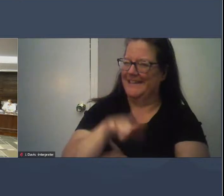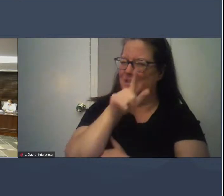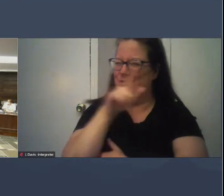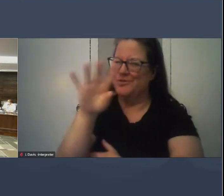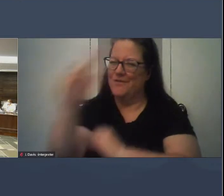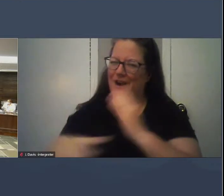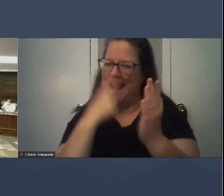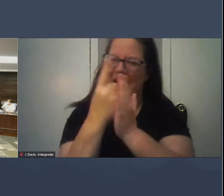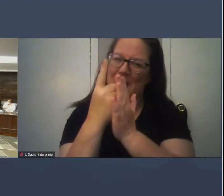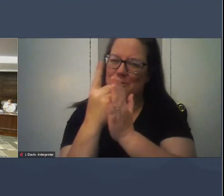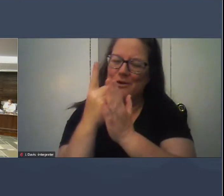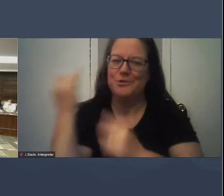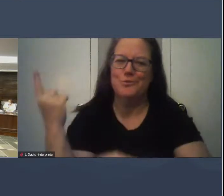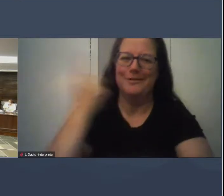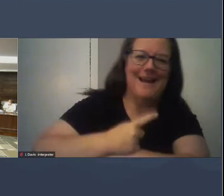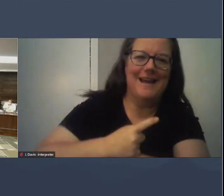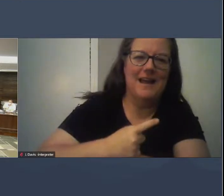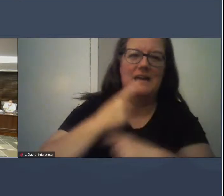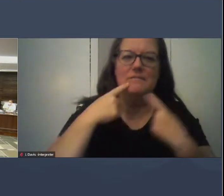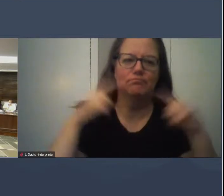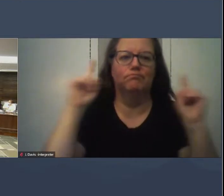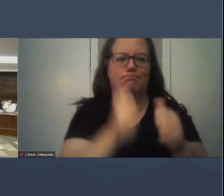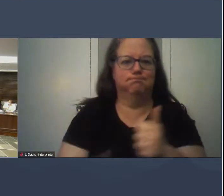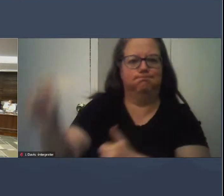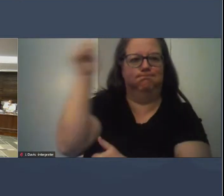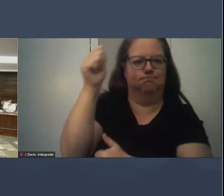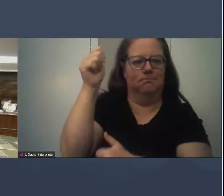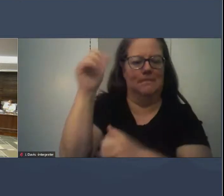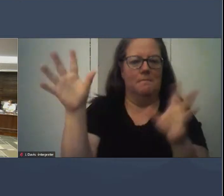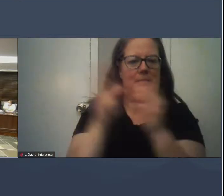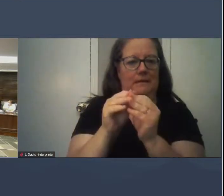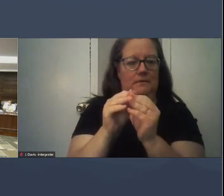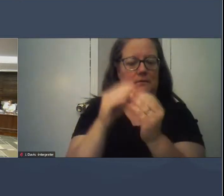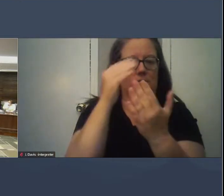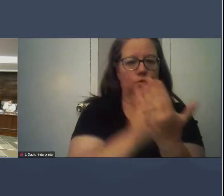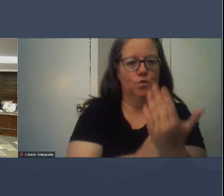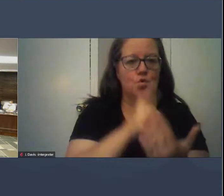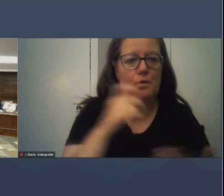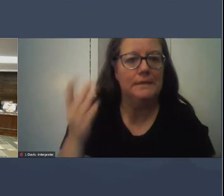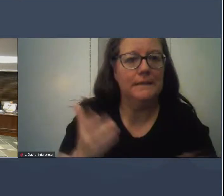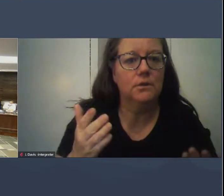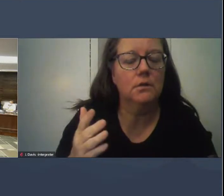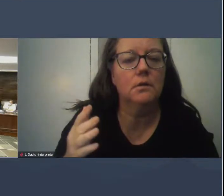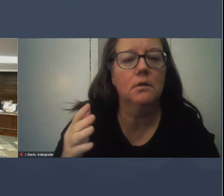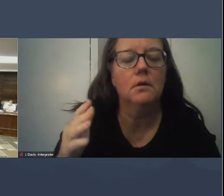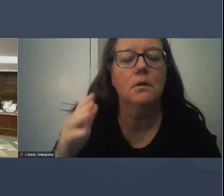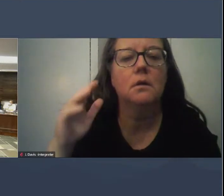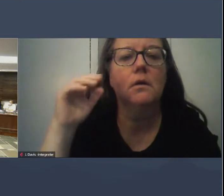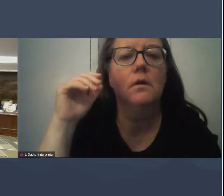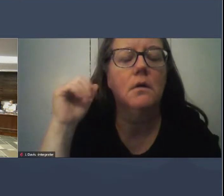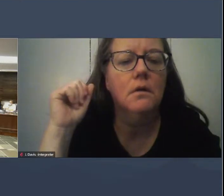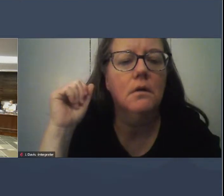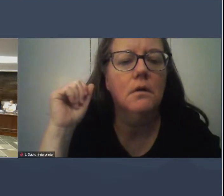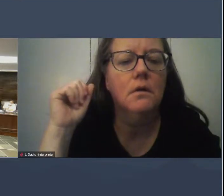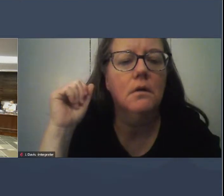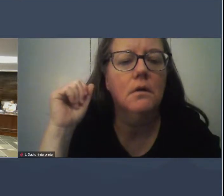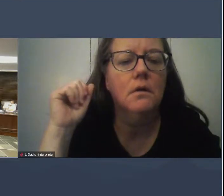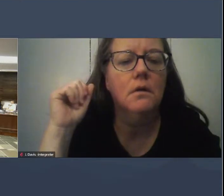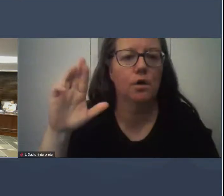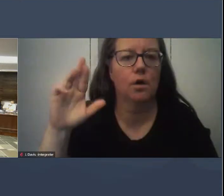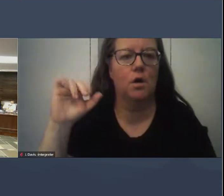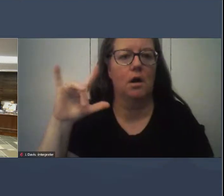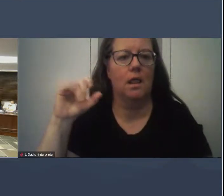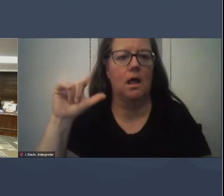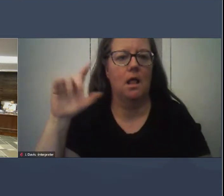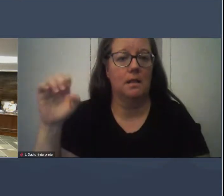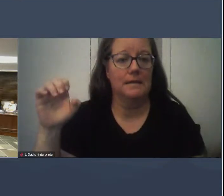July 20th. This is executive session. Ms. Hyman, call the roll. Councilman Canale? Oh. Here. Councilman Carlisle?